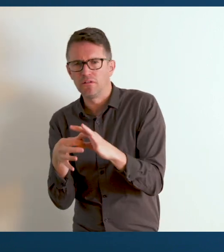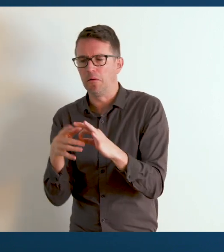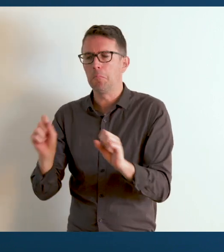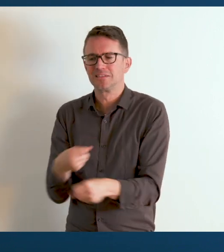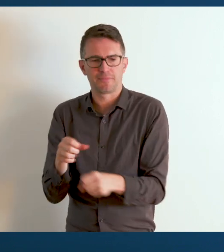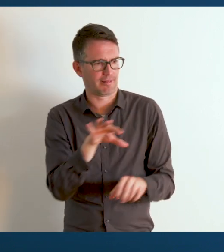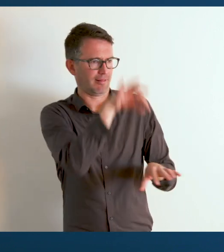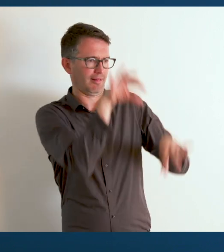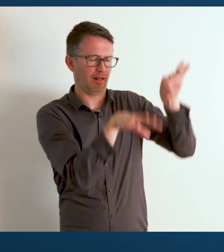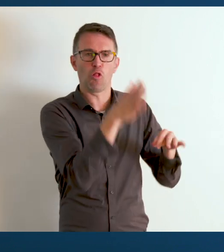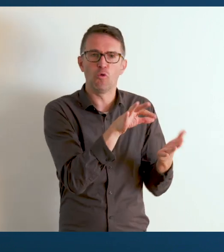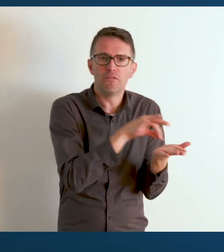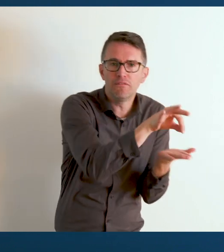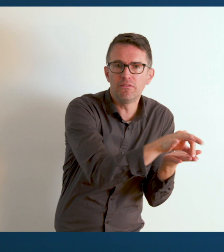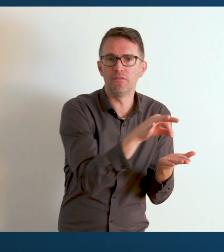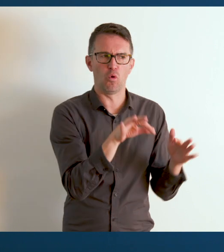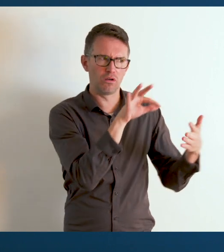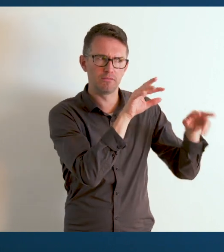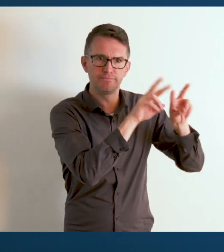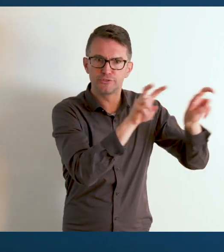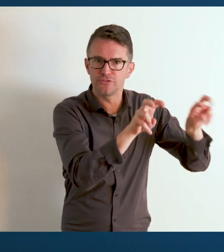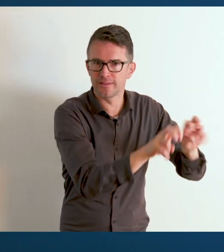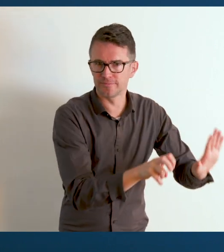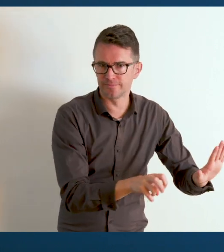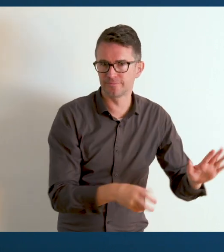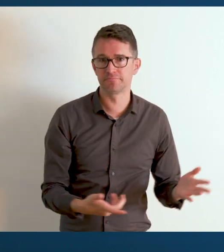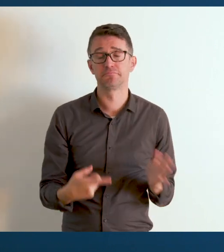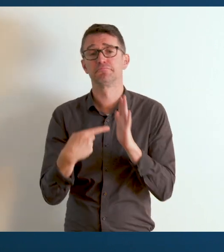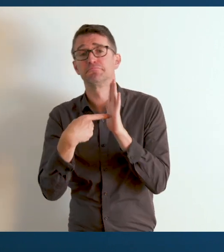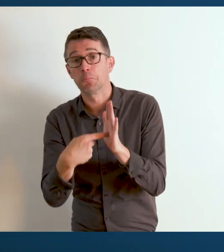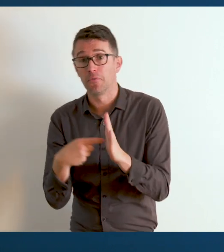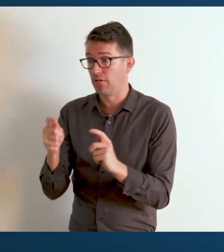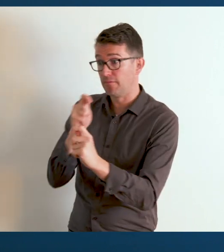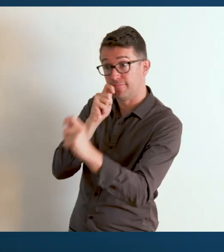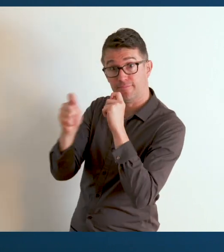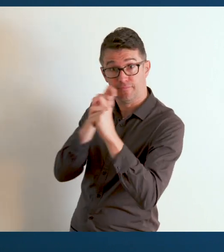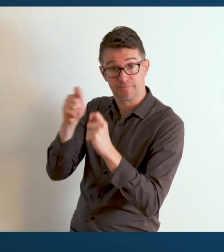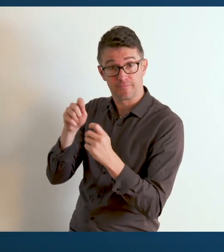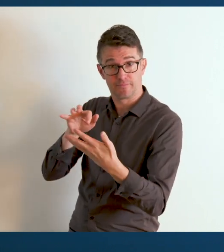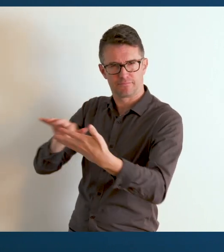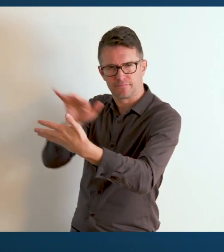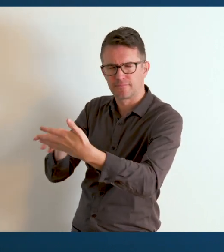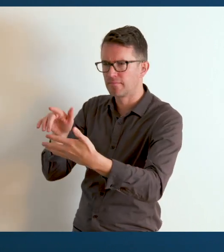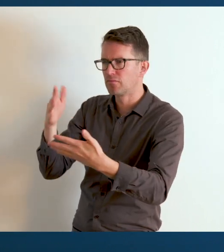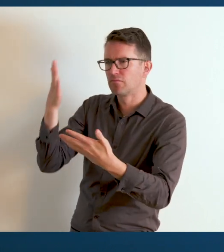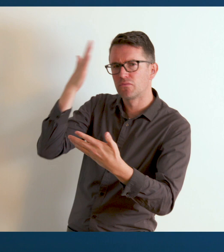have gotten through surveys or censuses. For example, a qualitative